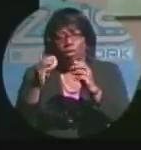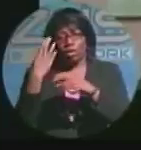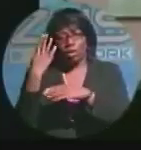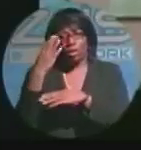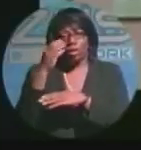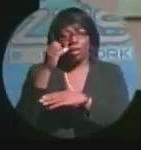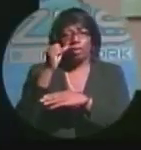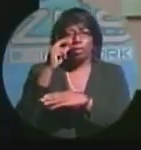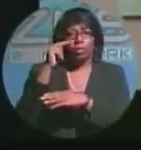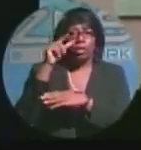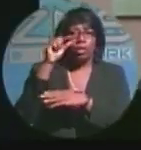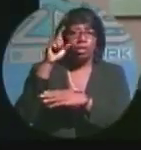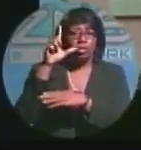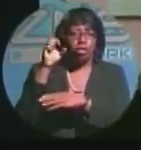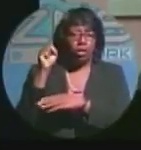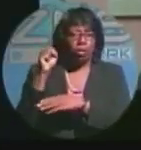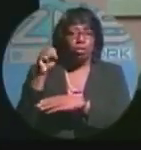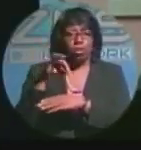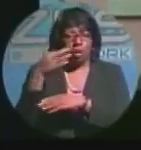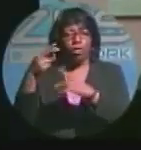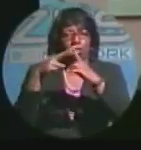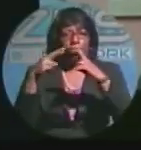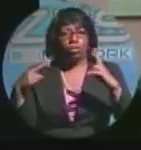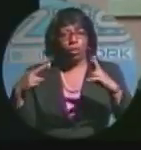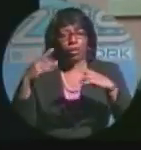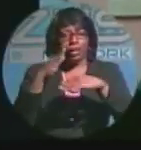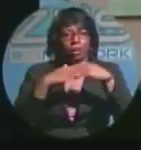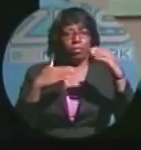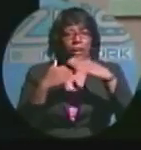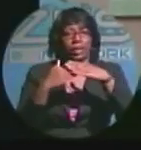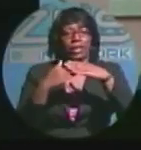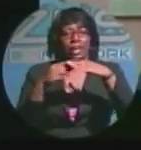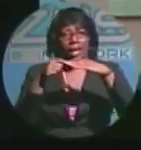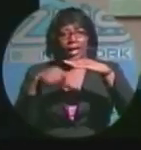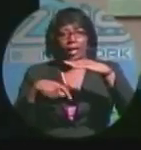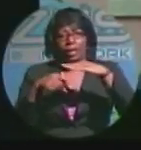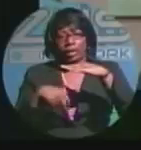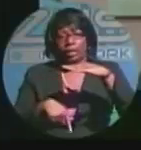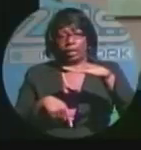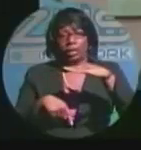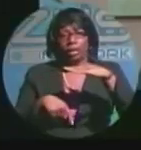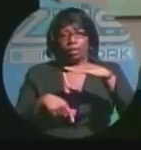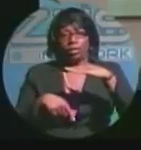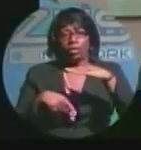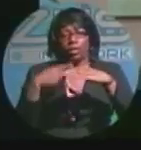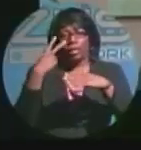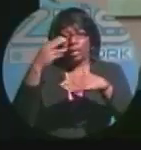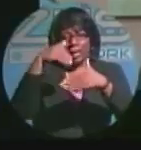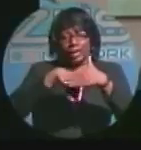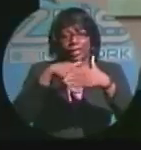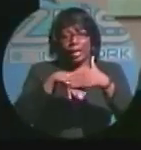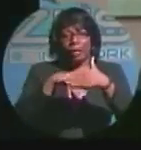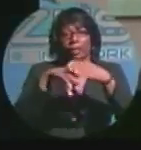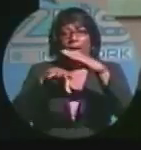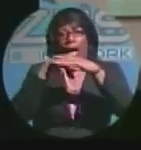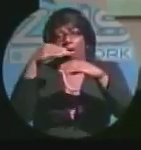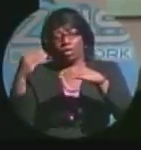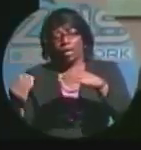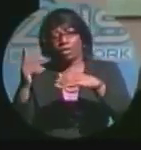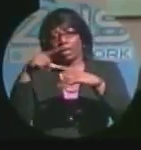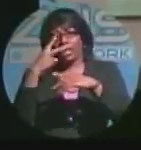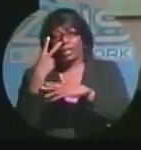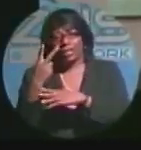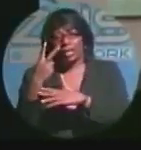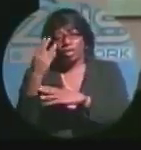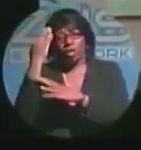are off on a lot of the buildings, that they are actually leaking when you come inside, but you cannot see it outside. So it's difficult to determine exactly